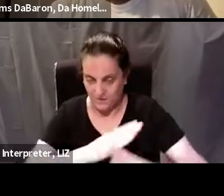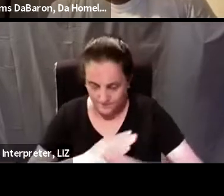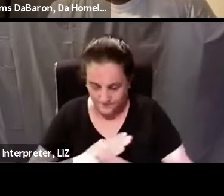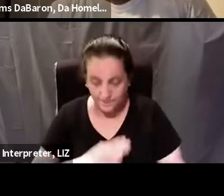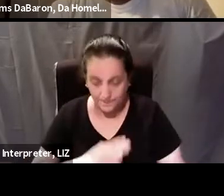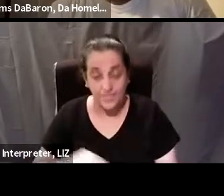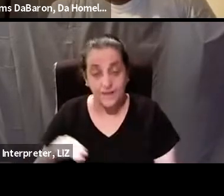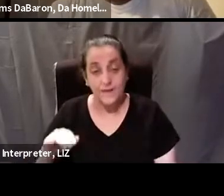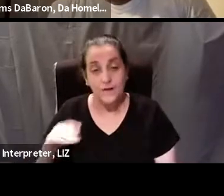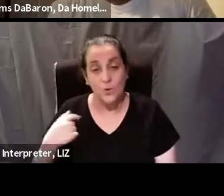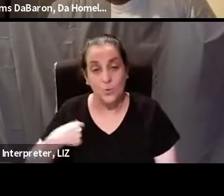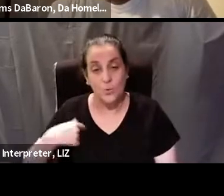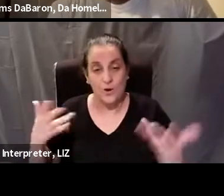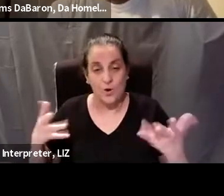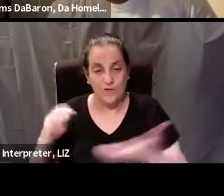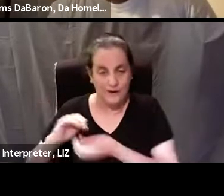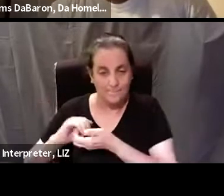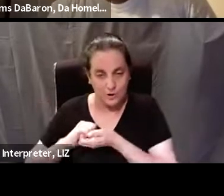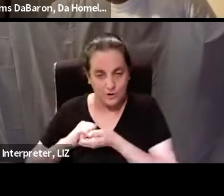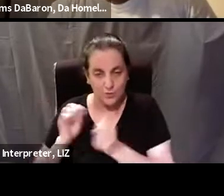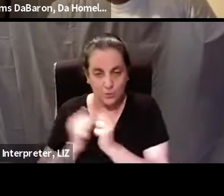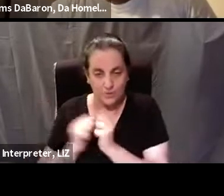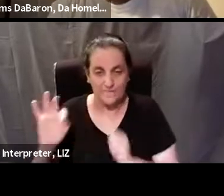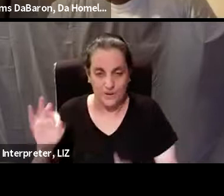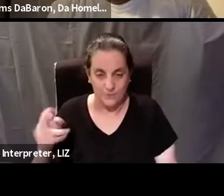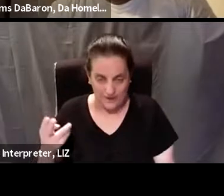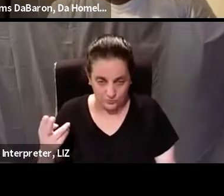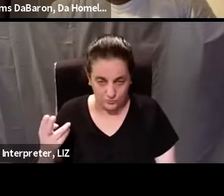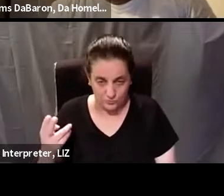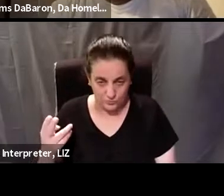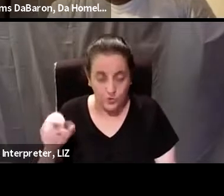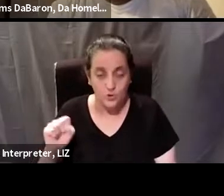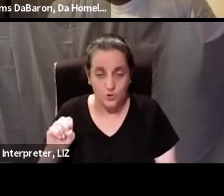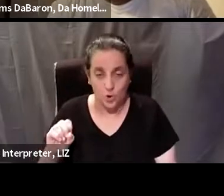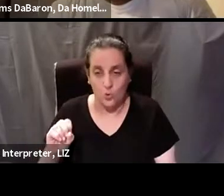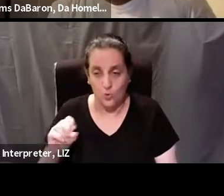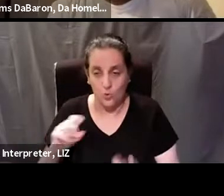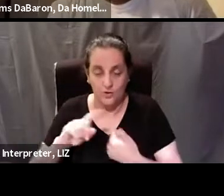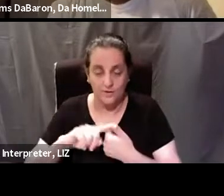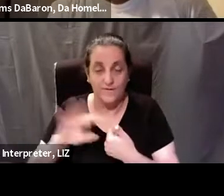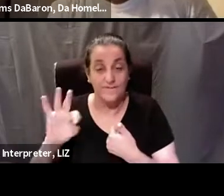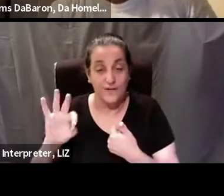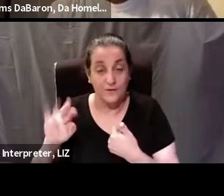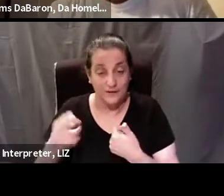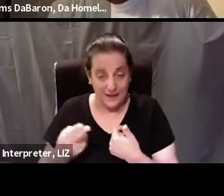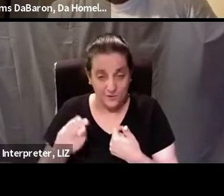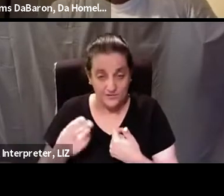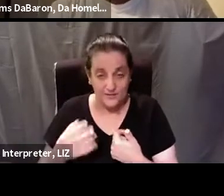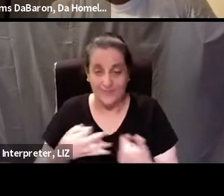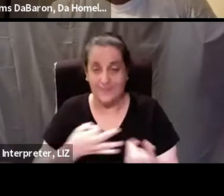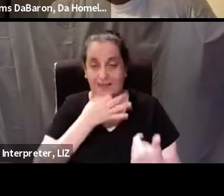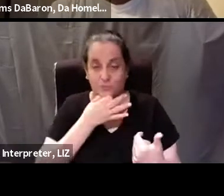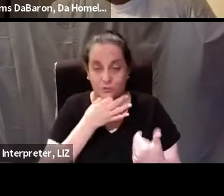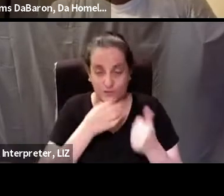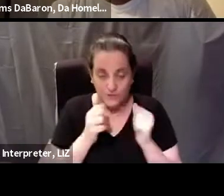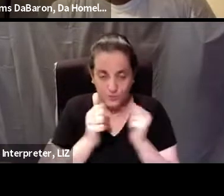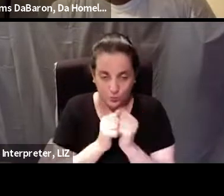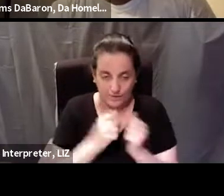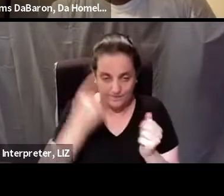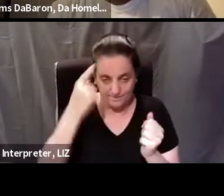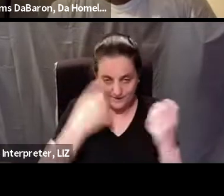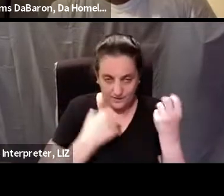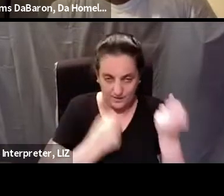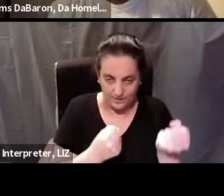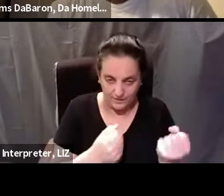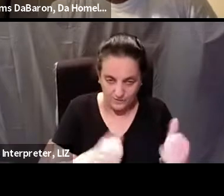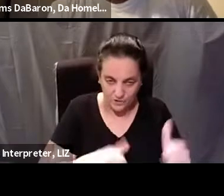had already partnered with Fountain House. So it was the four of us. And Fountain House has the expertise with mental health challenges. They